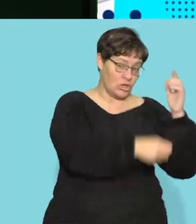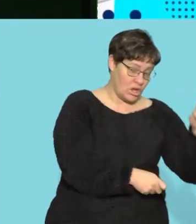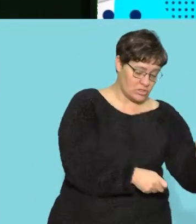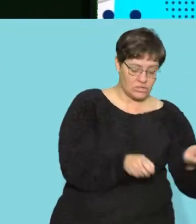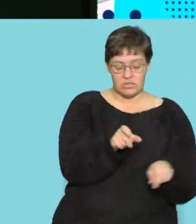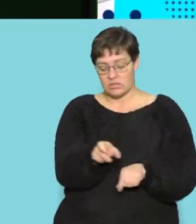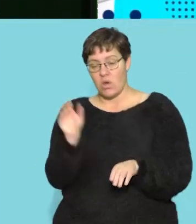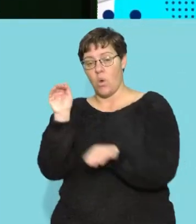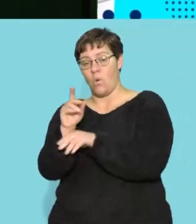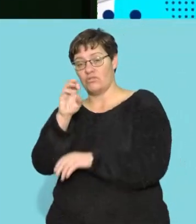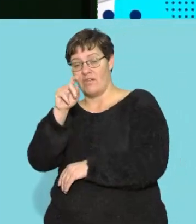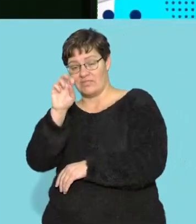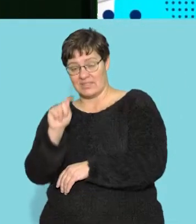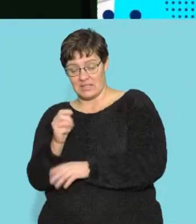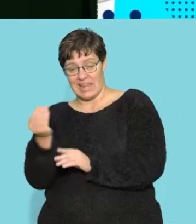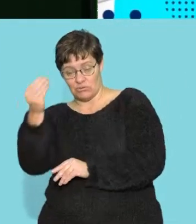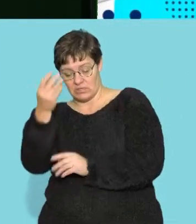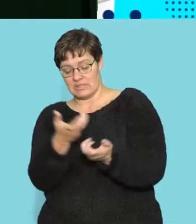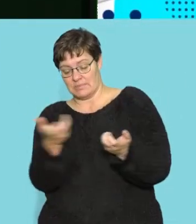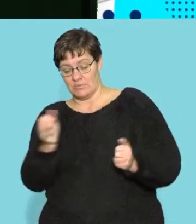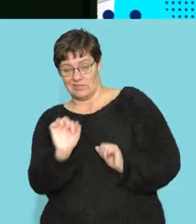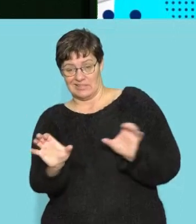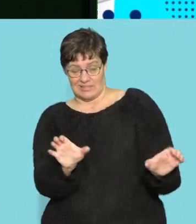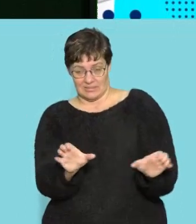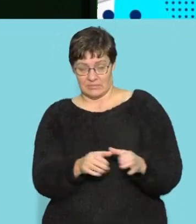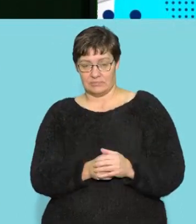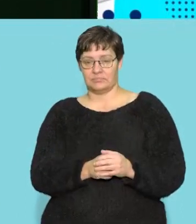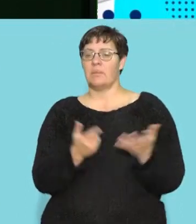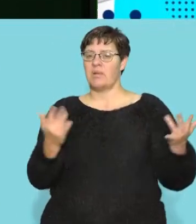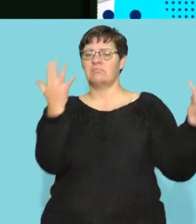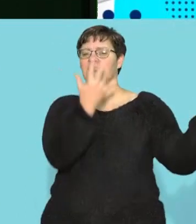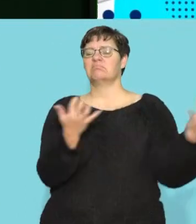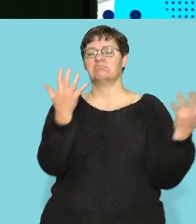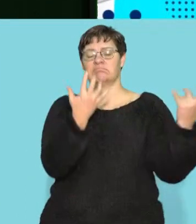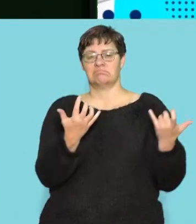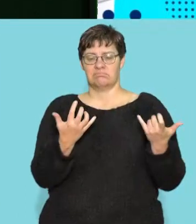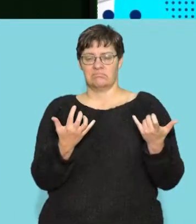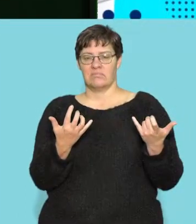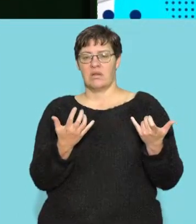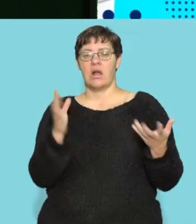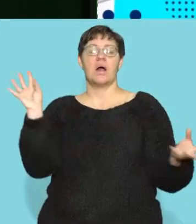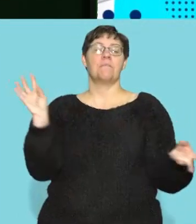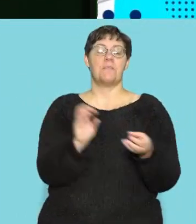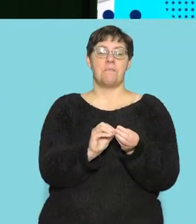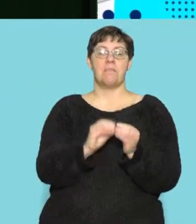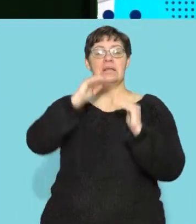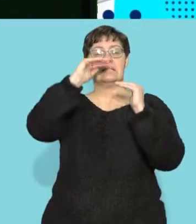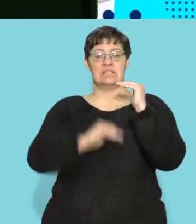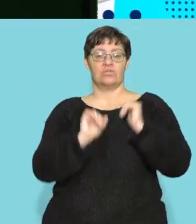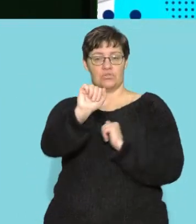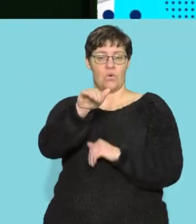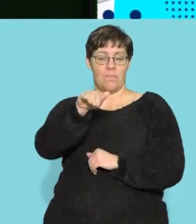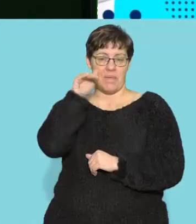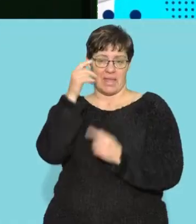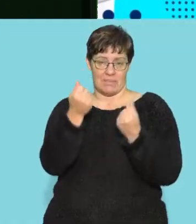charges separate from your interest on overdraft. Okay, but obviously for calculation purposes, all of them are decreasing